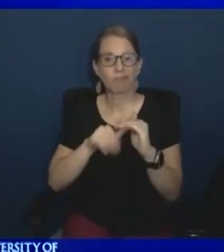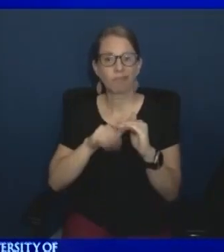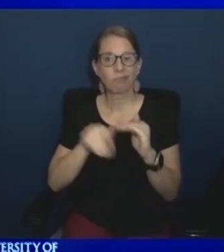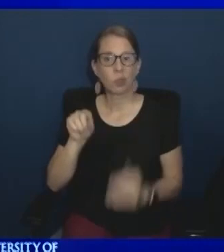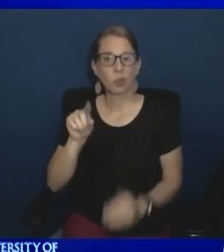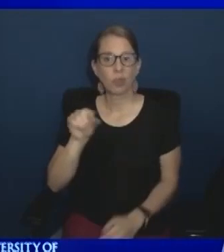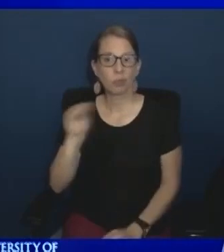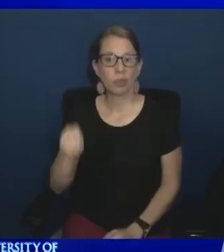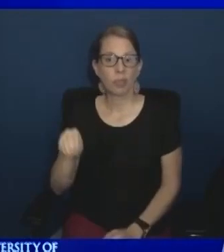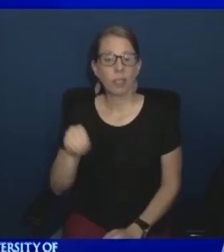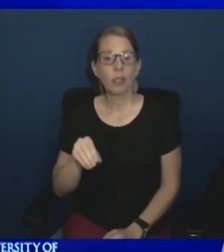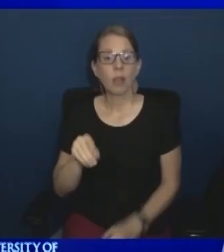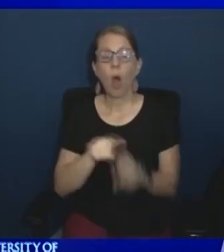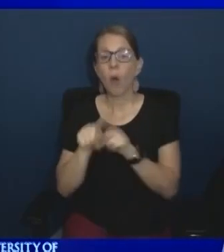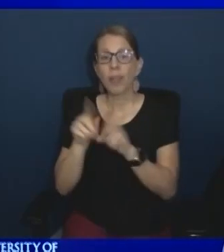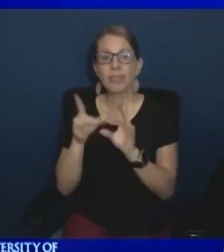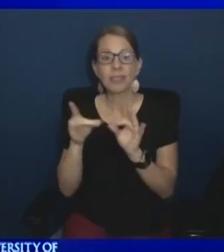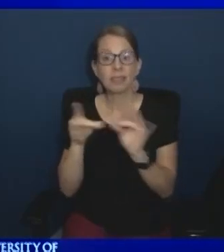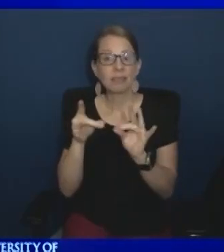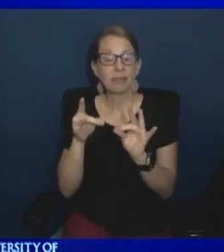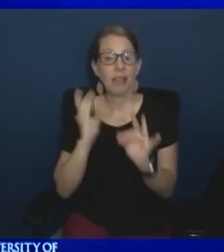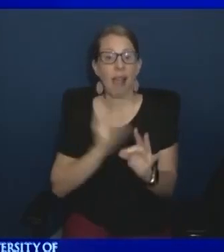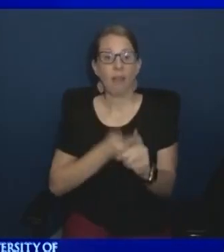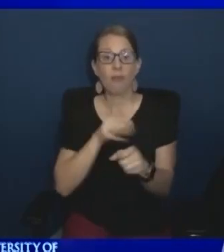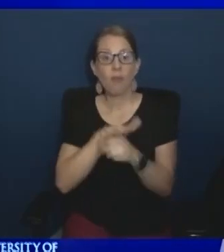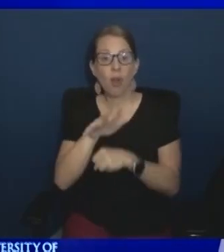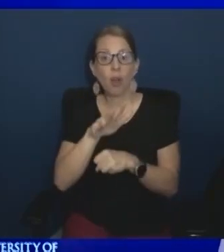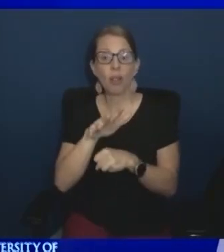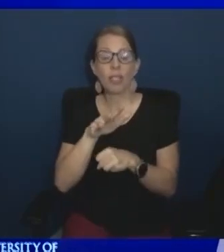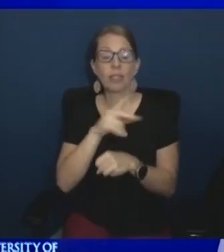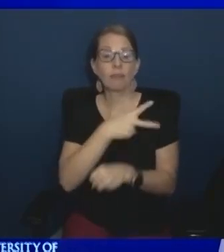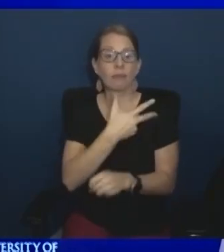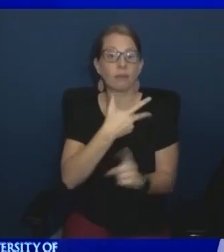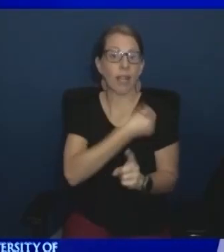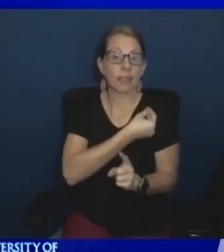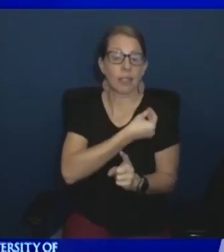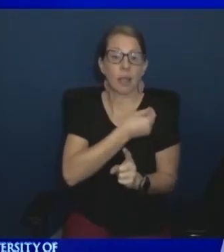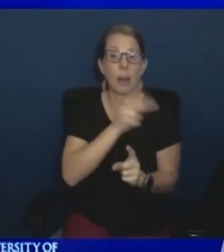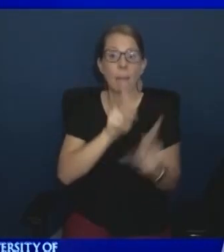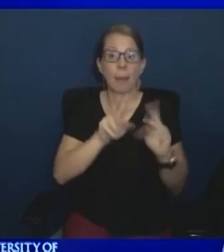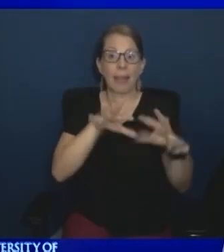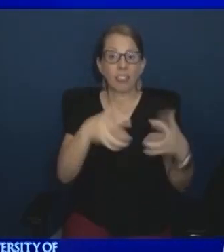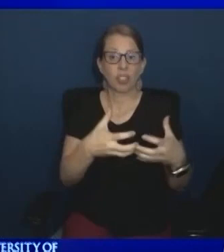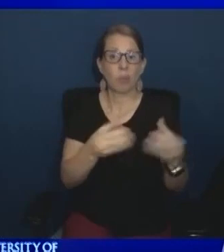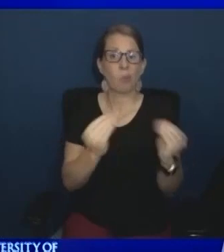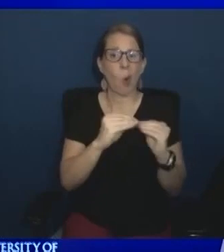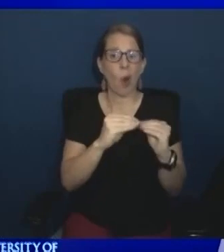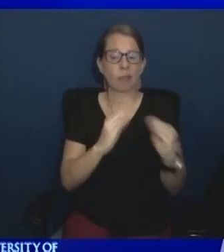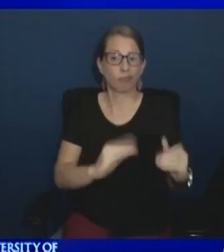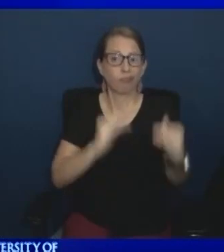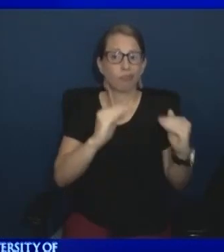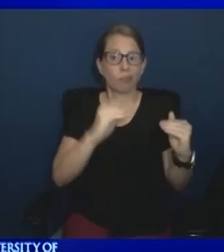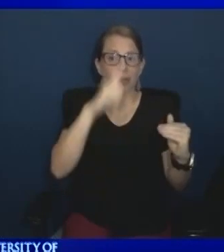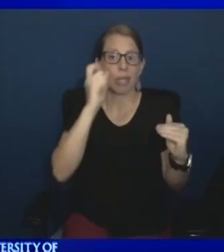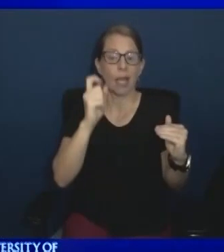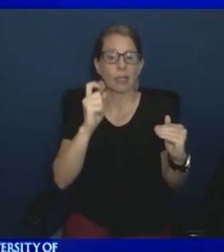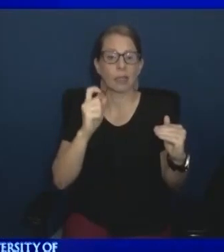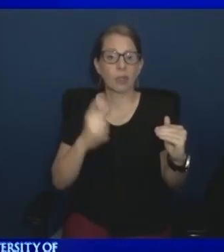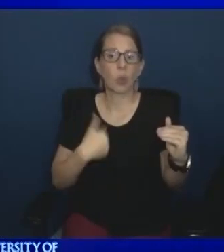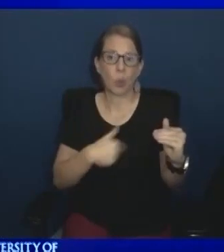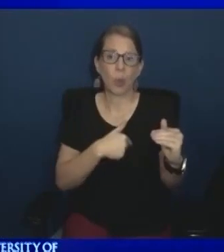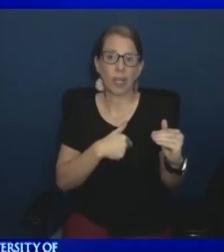always stated our fully vaccinated population tends to be a little bit more because of the population that we draw. We do have a lot